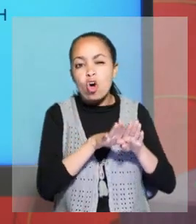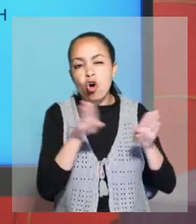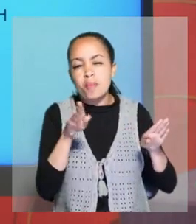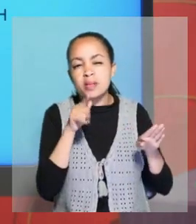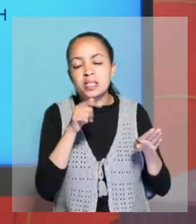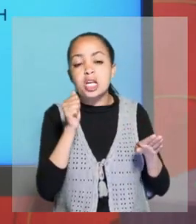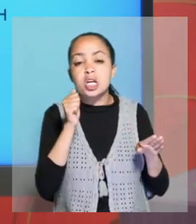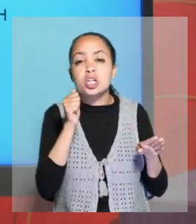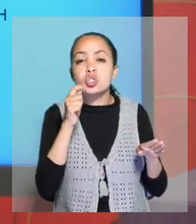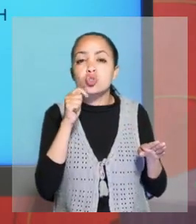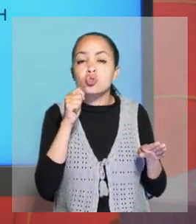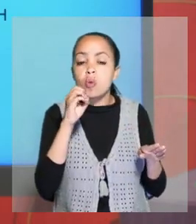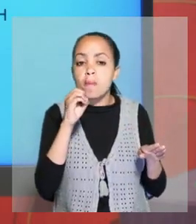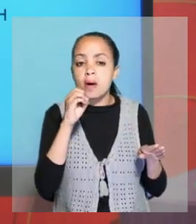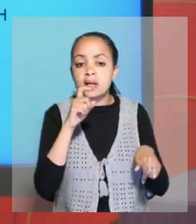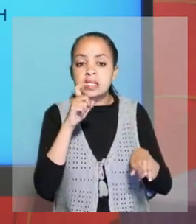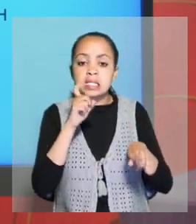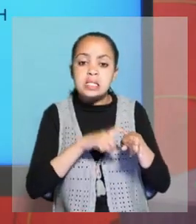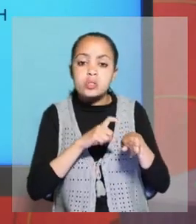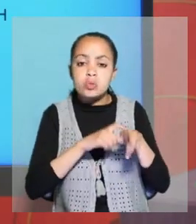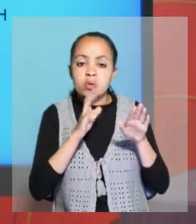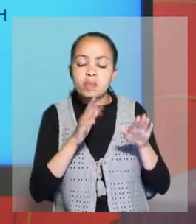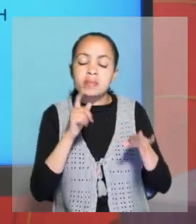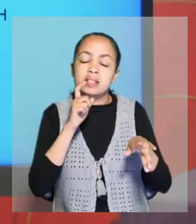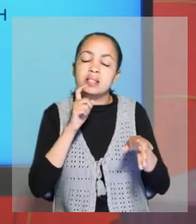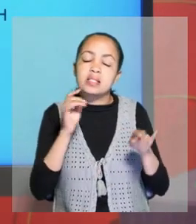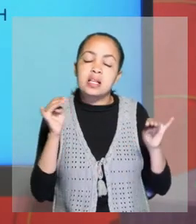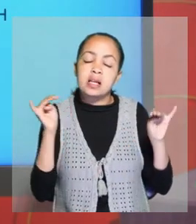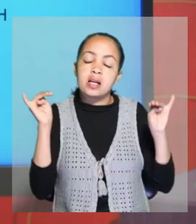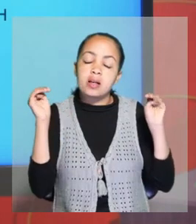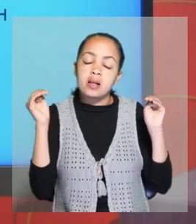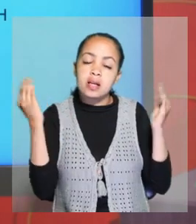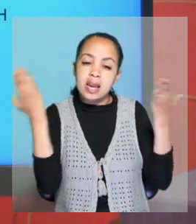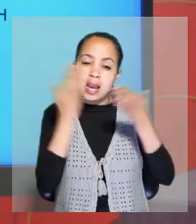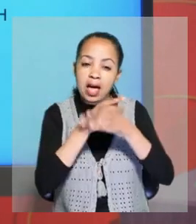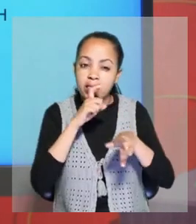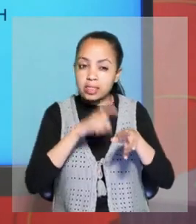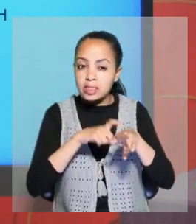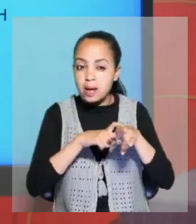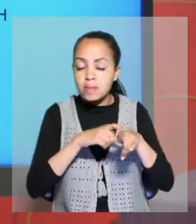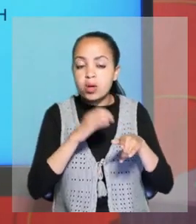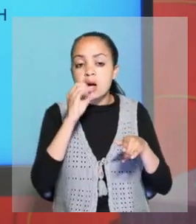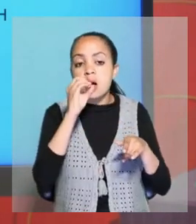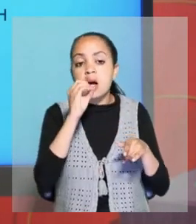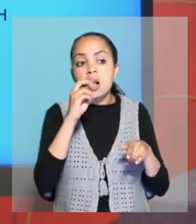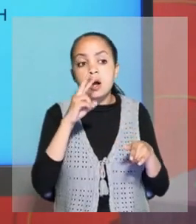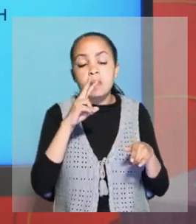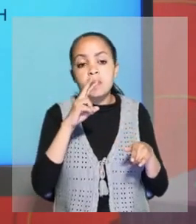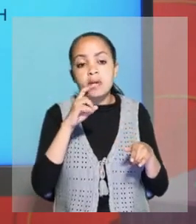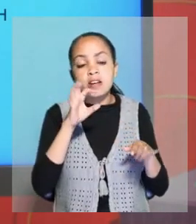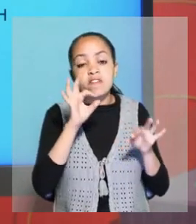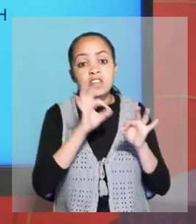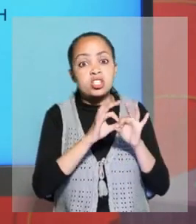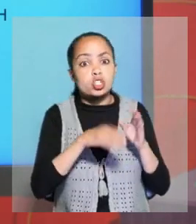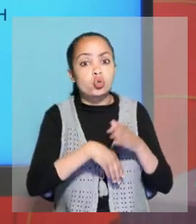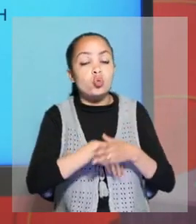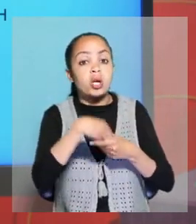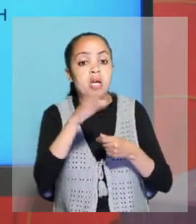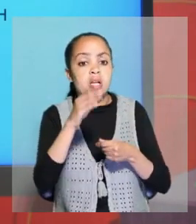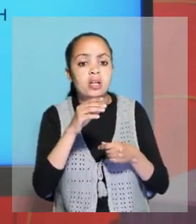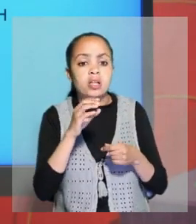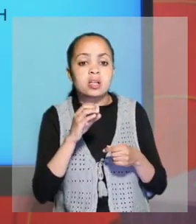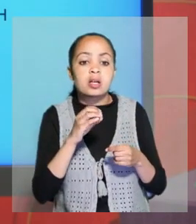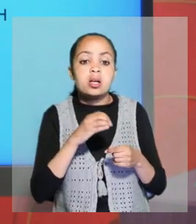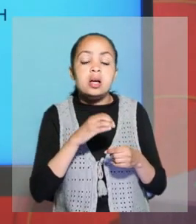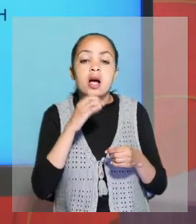stomata temporarily or seasonally during the night time to carry out carbon fixation. So,